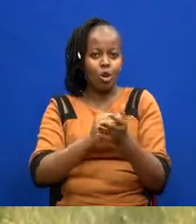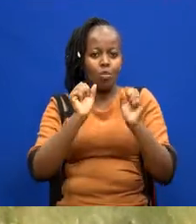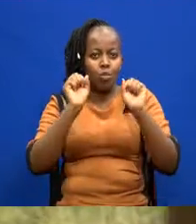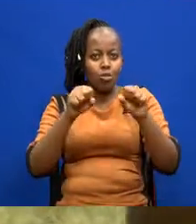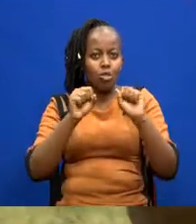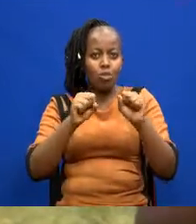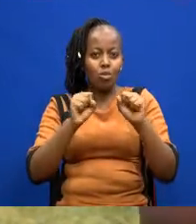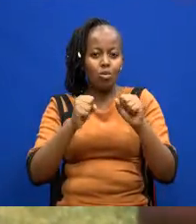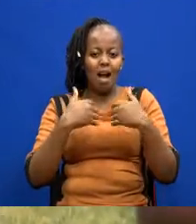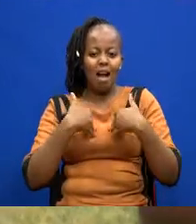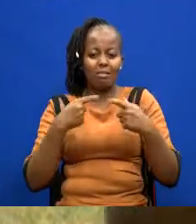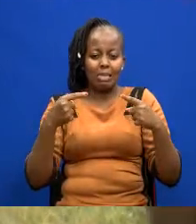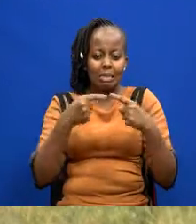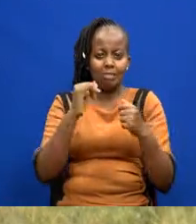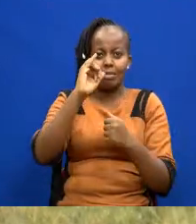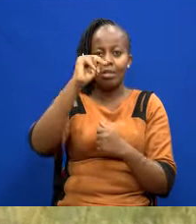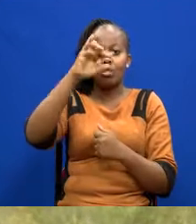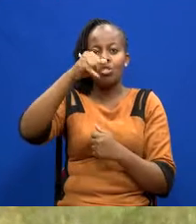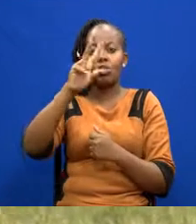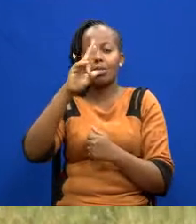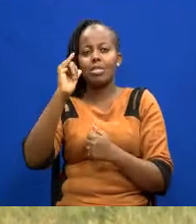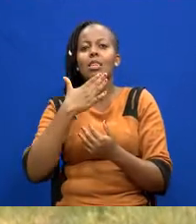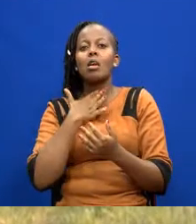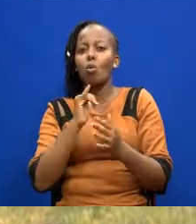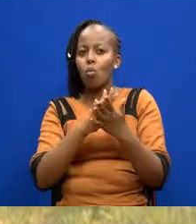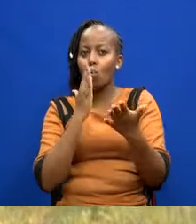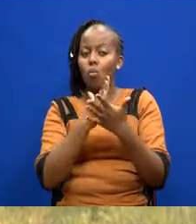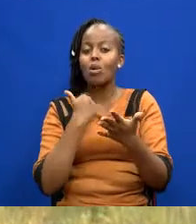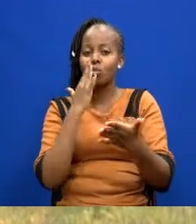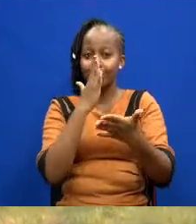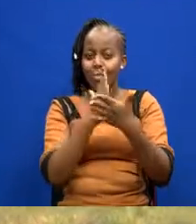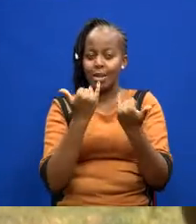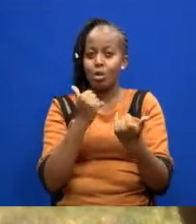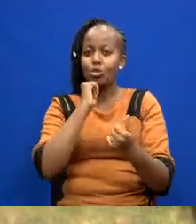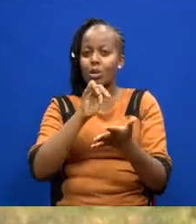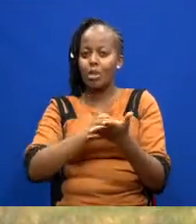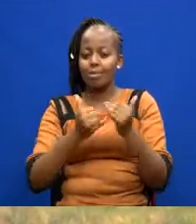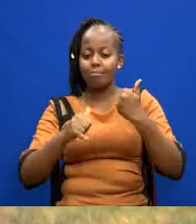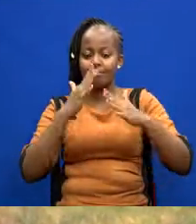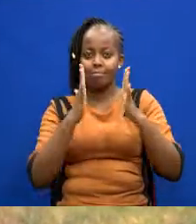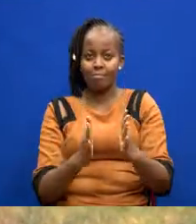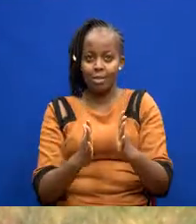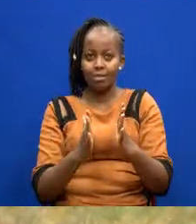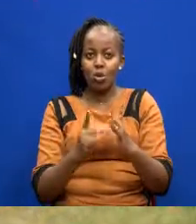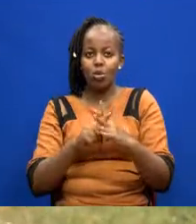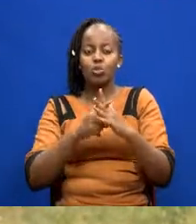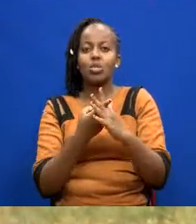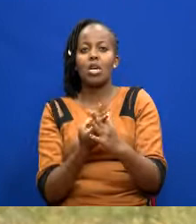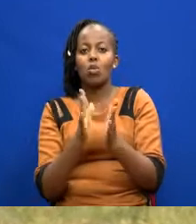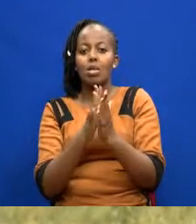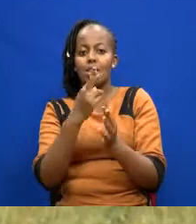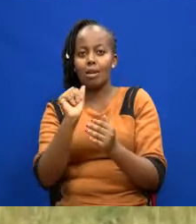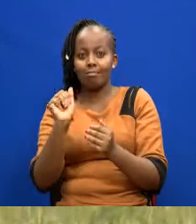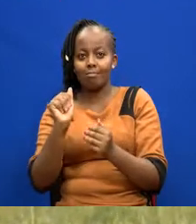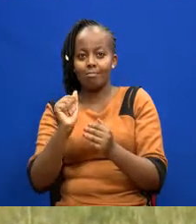are likely to pick up injuries which we are trying to avoid. So for players to get used to hitting the deck, we are going to start with